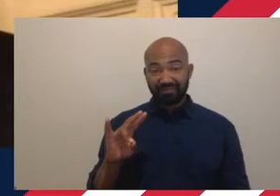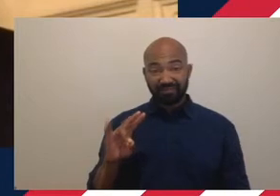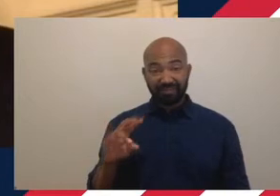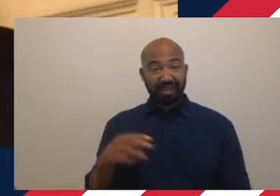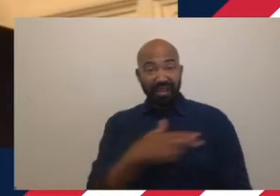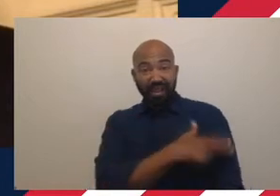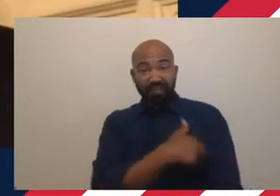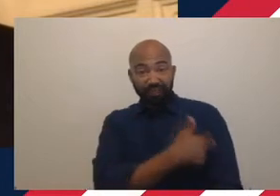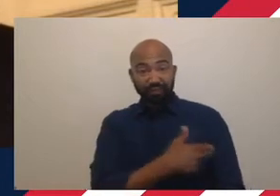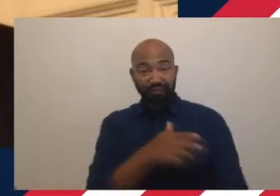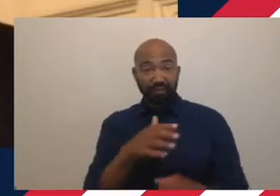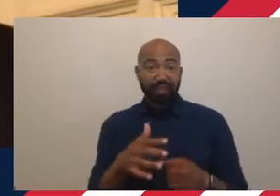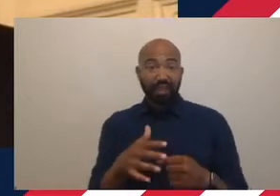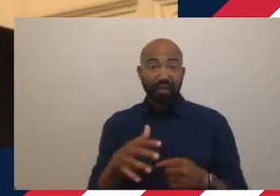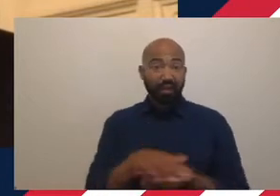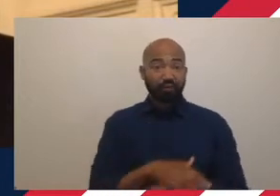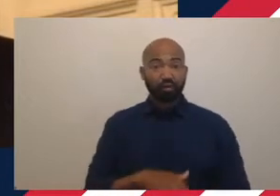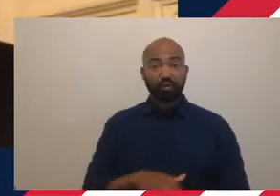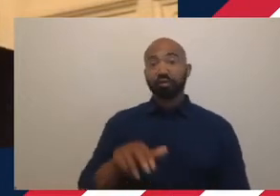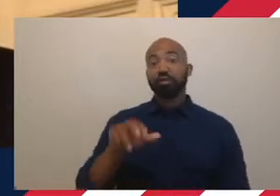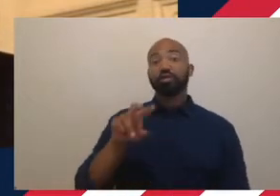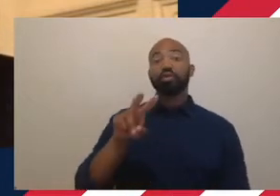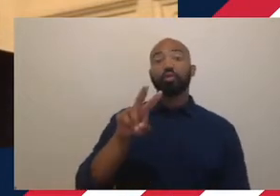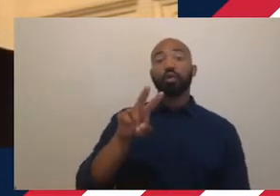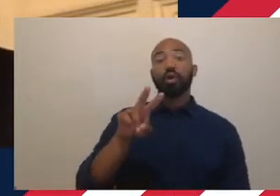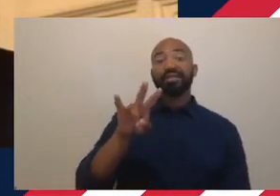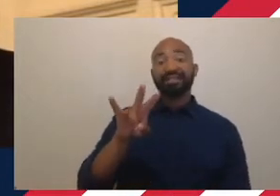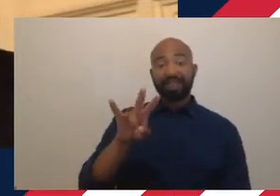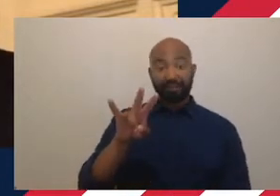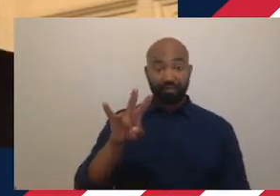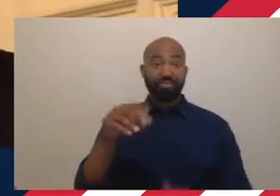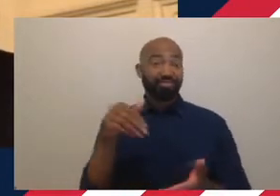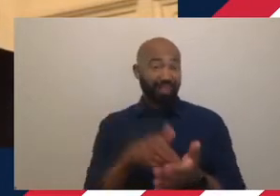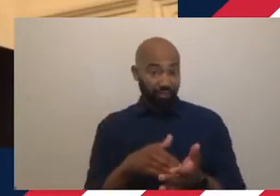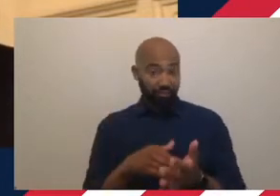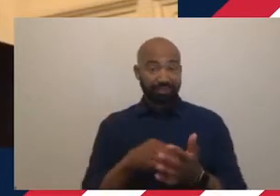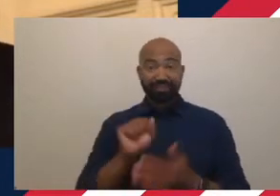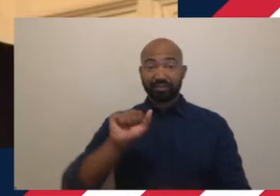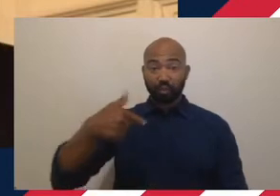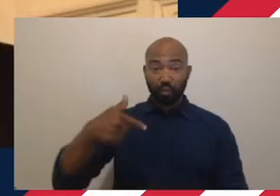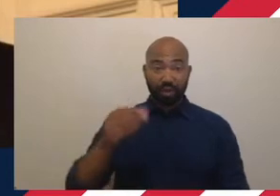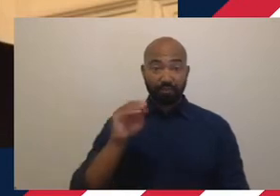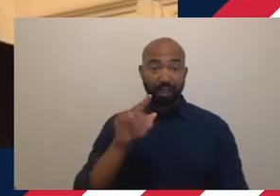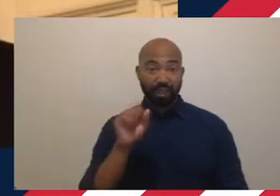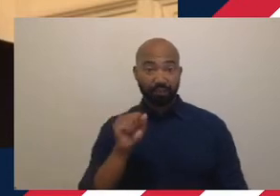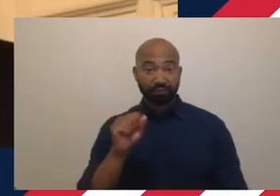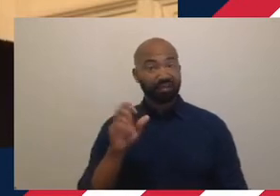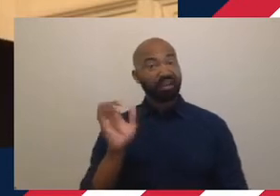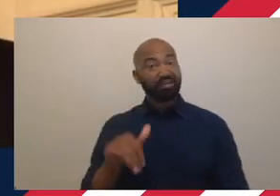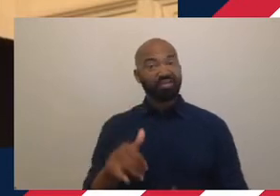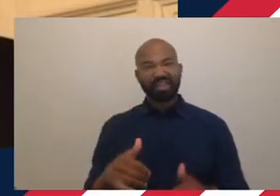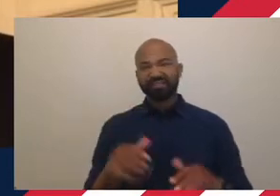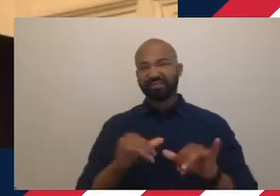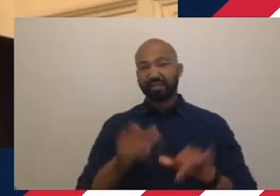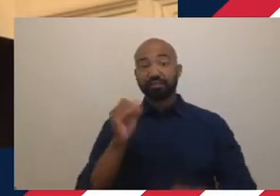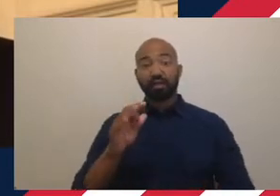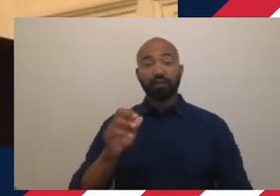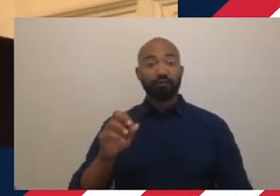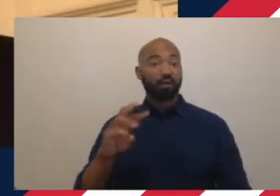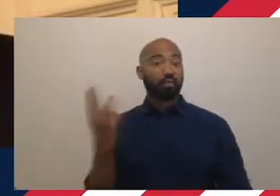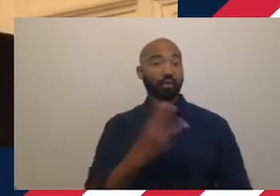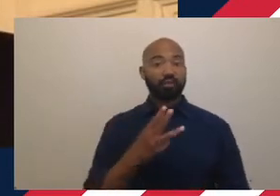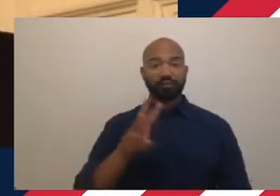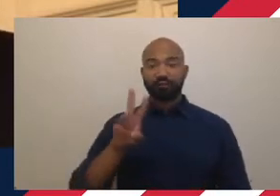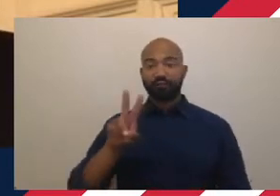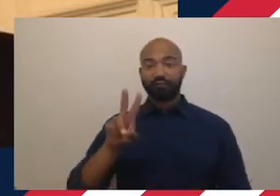cover 27,000 square miles of Navajo land, which is equivalent to the size of West Virginia. Number